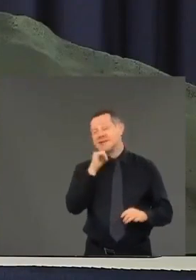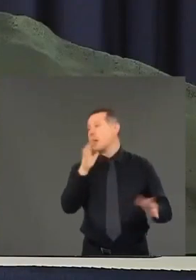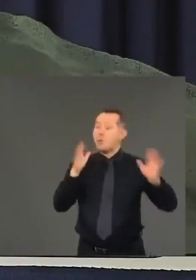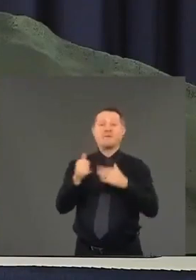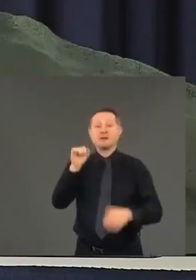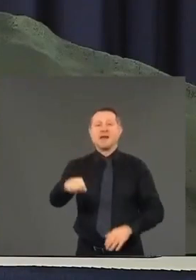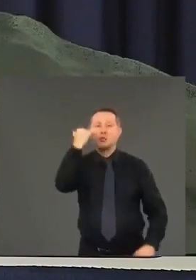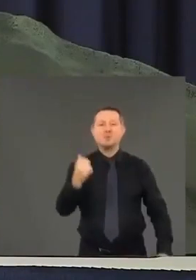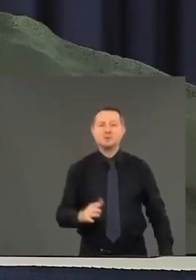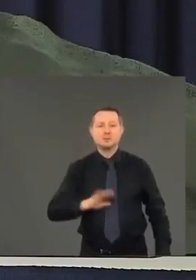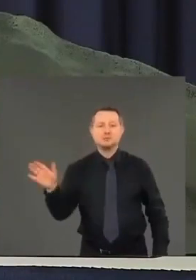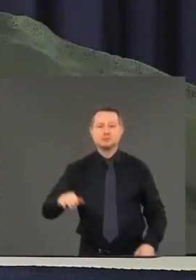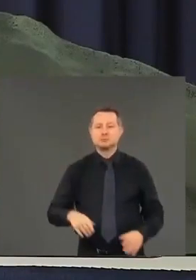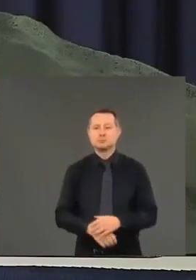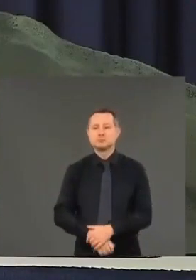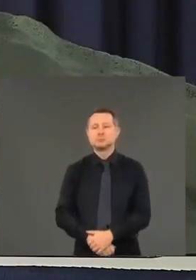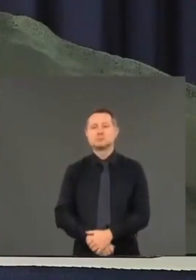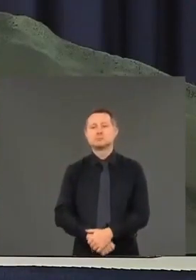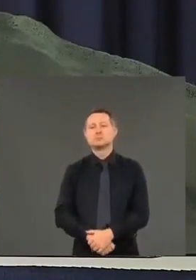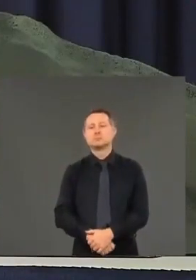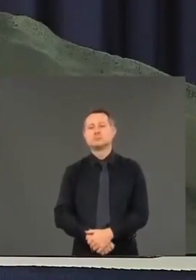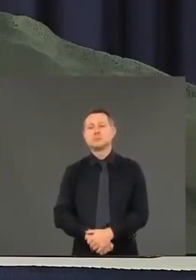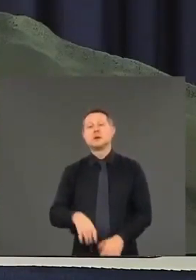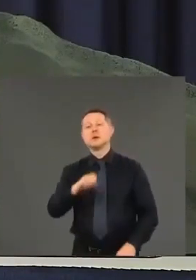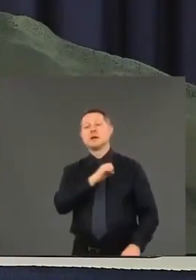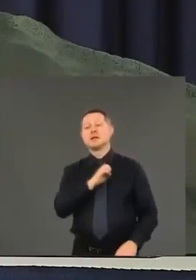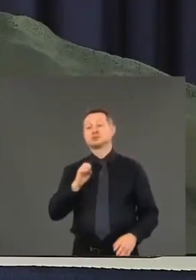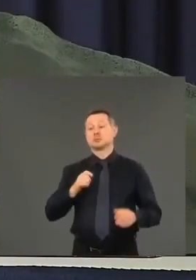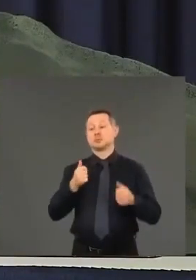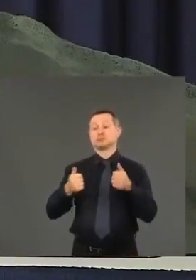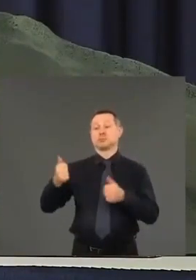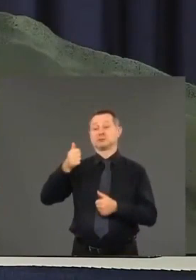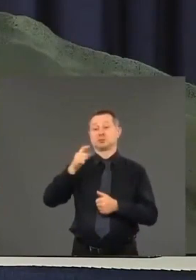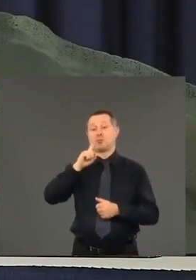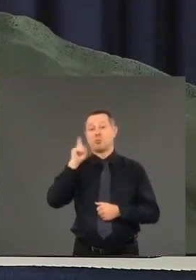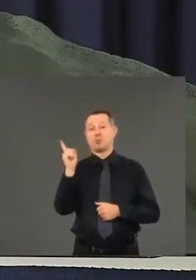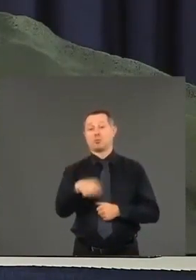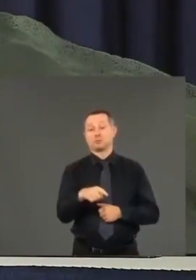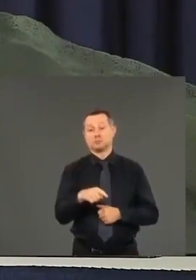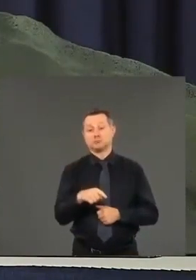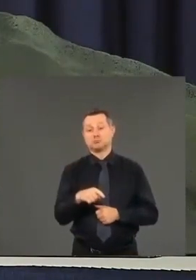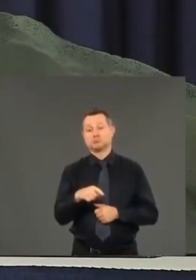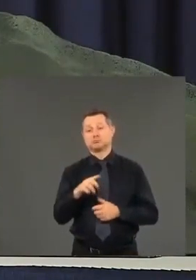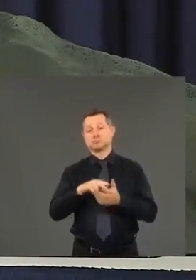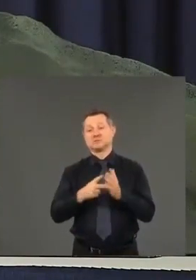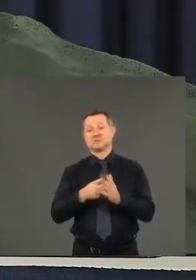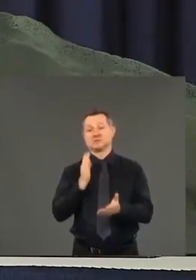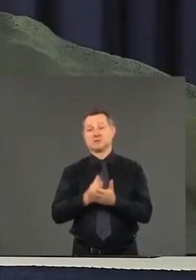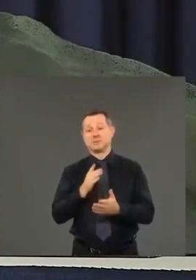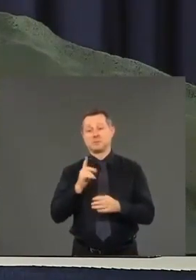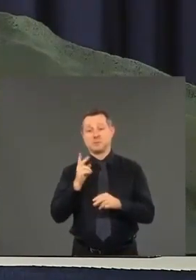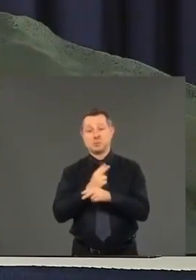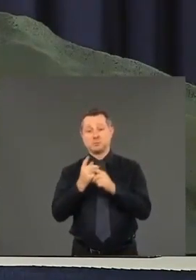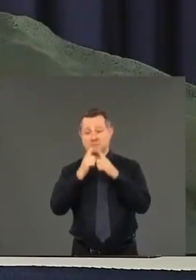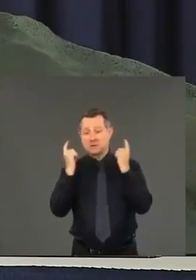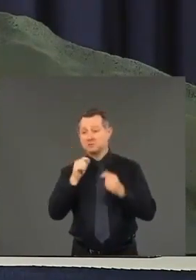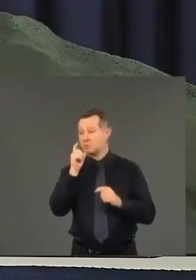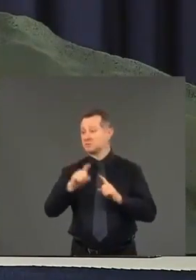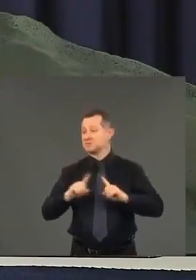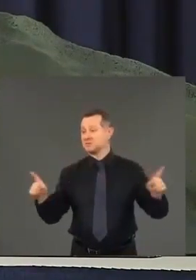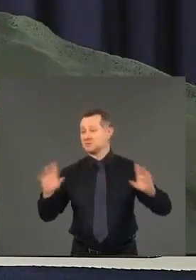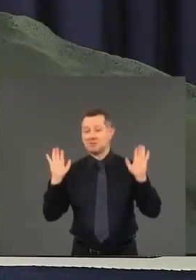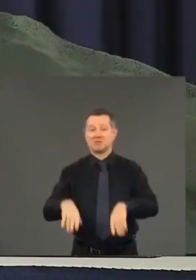If the executive orders go away, you know what that means? You don't have to wear a mask. You don't have to socially distance.